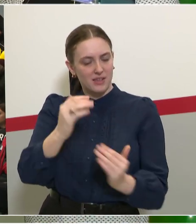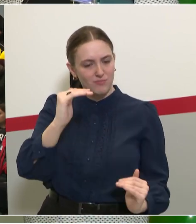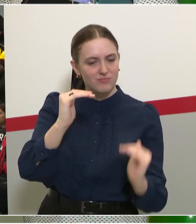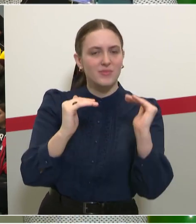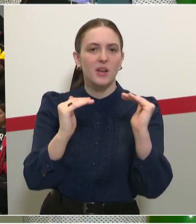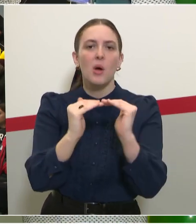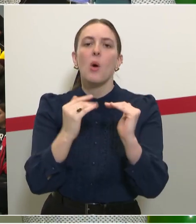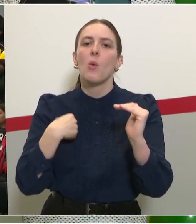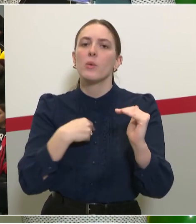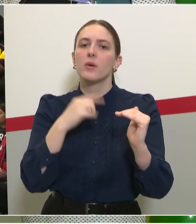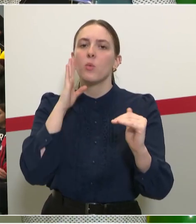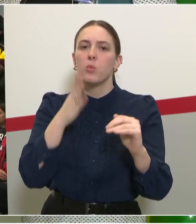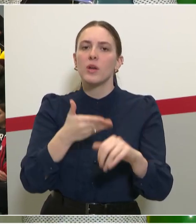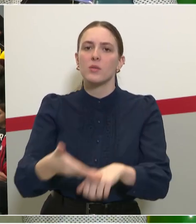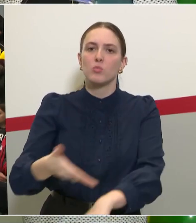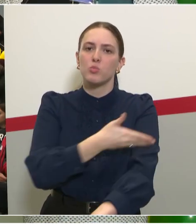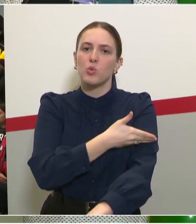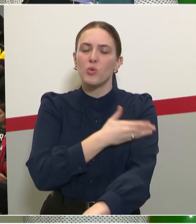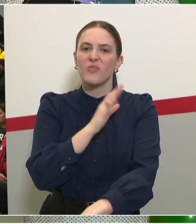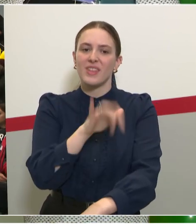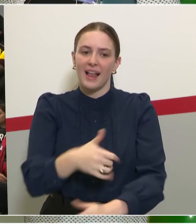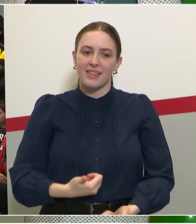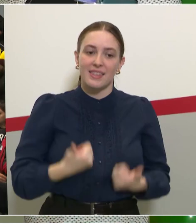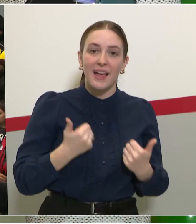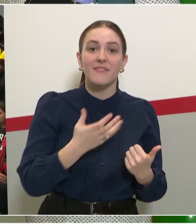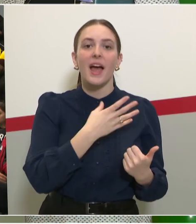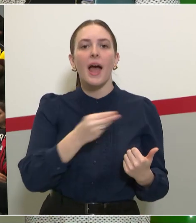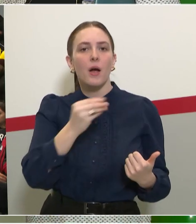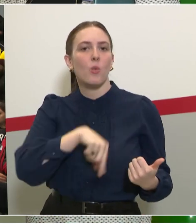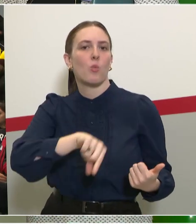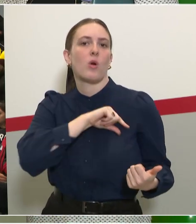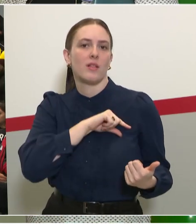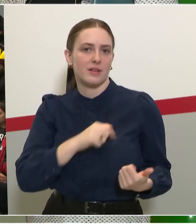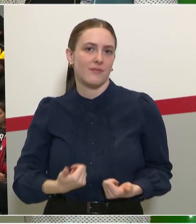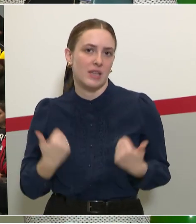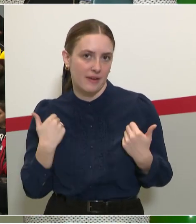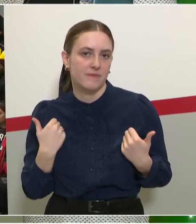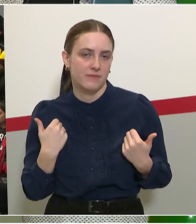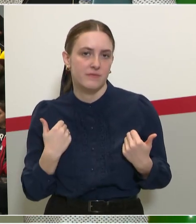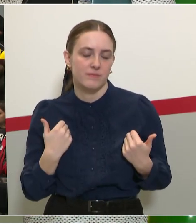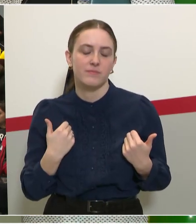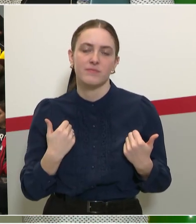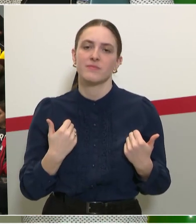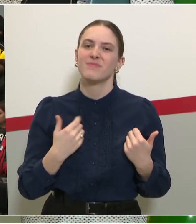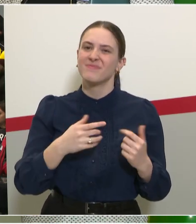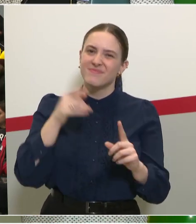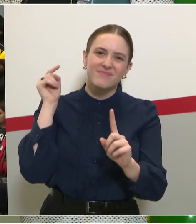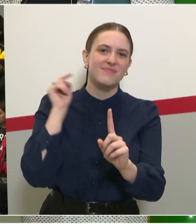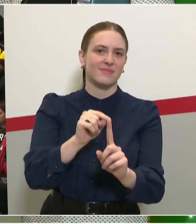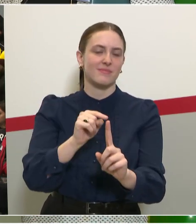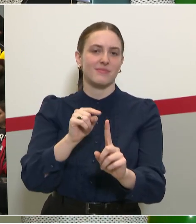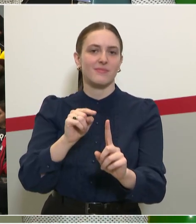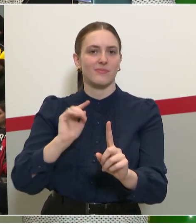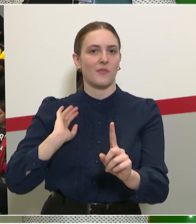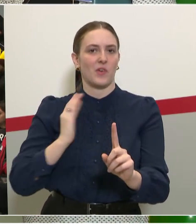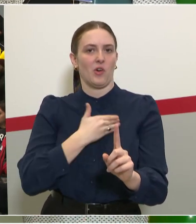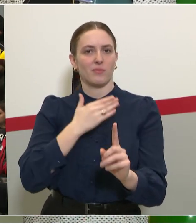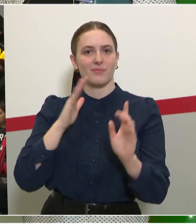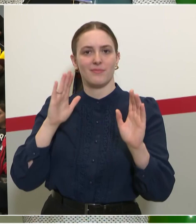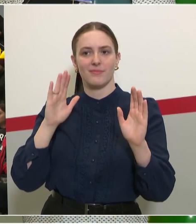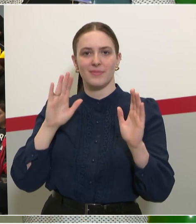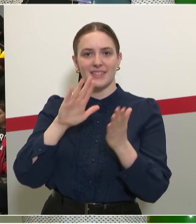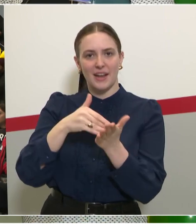we not only improve the length of life, but the quality of life. And that is the whole point of the Centers